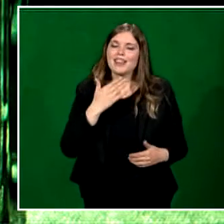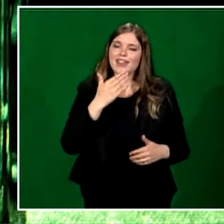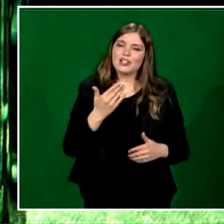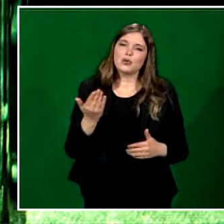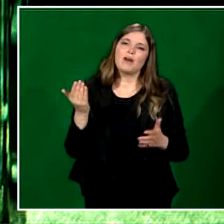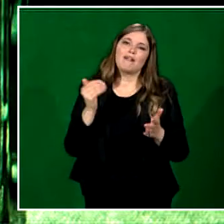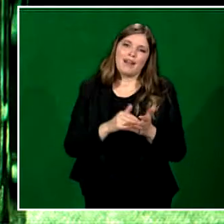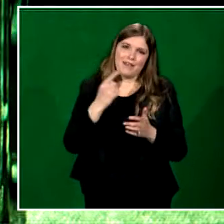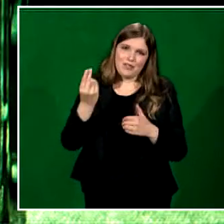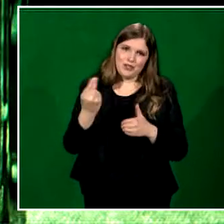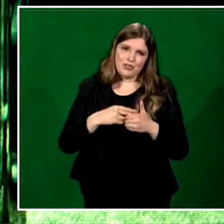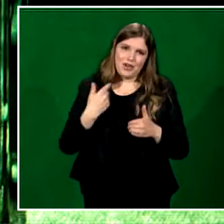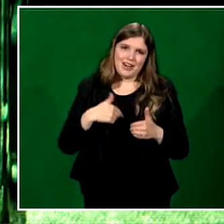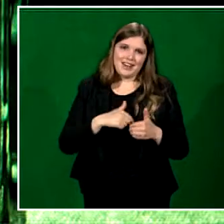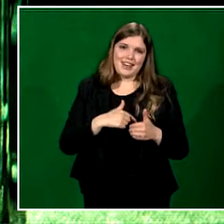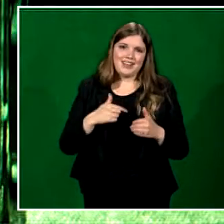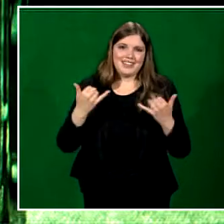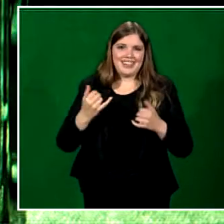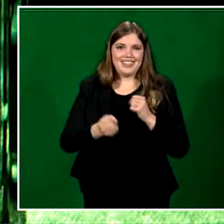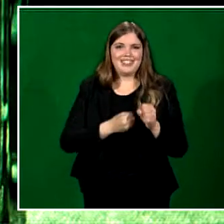year.